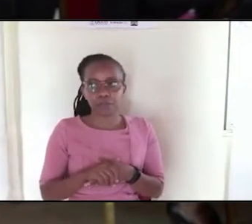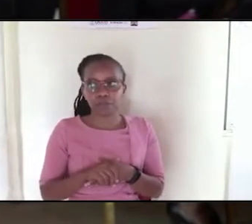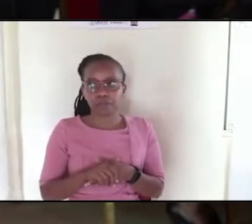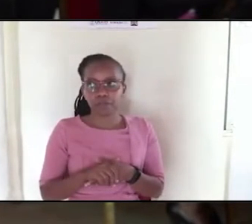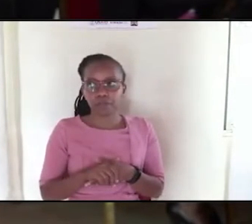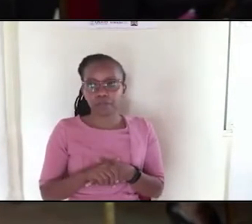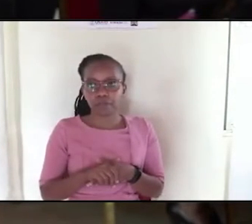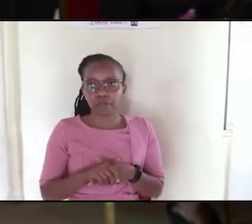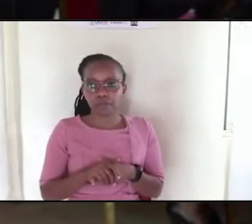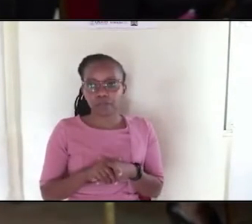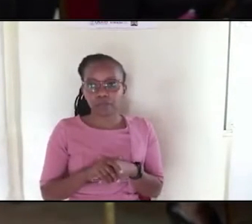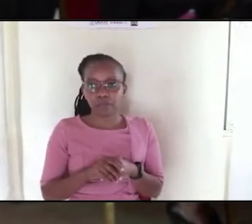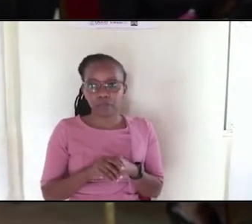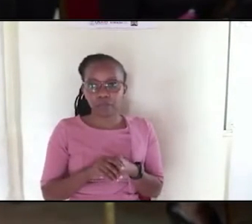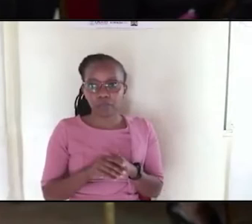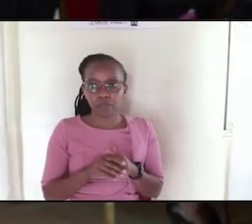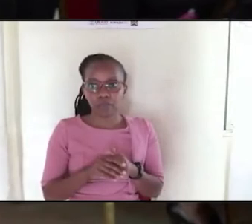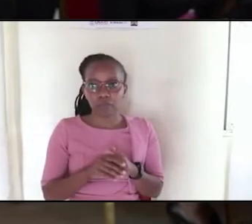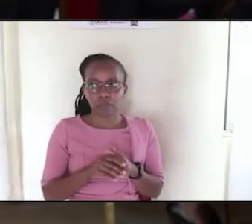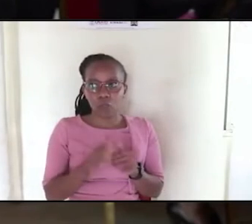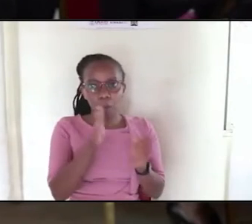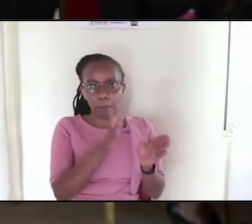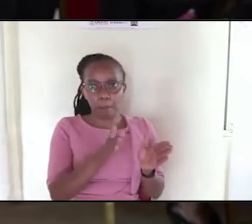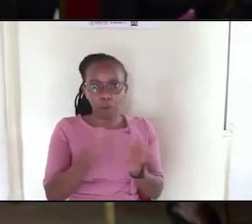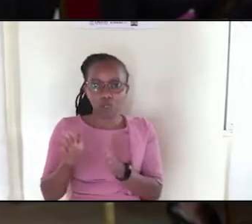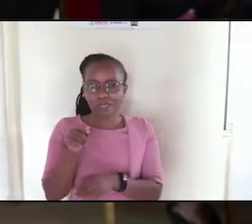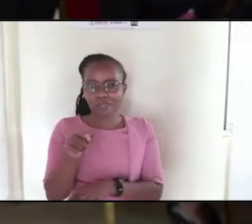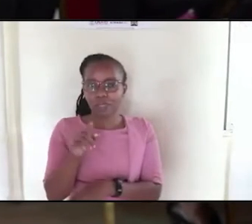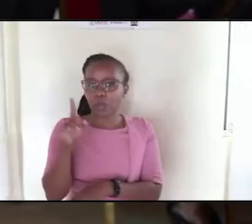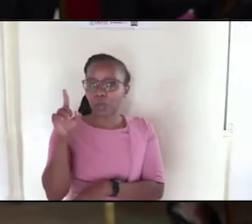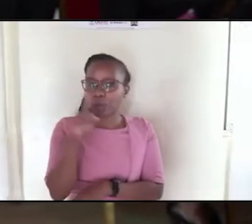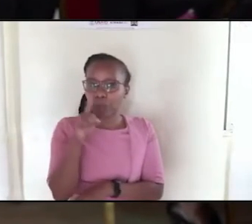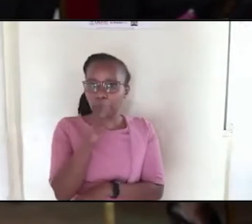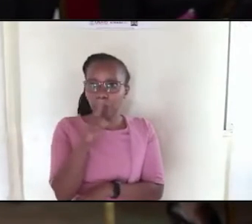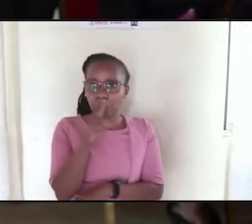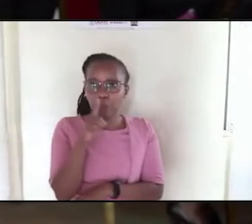And it is a process that was quite intensive,